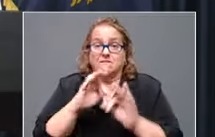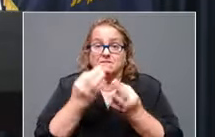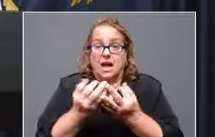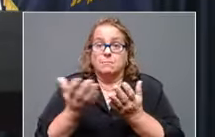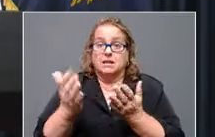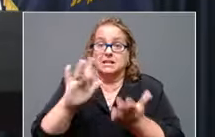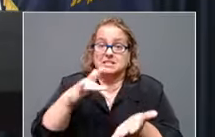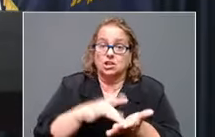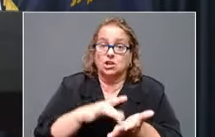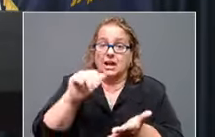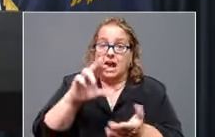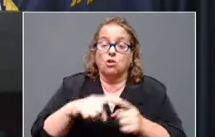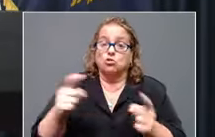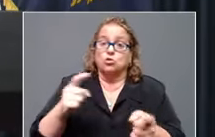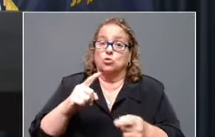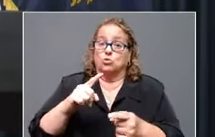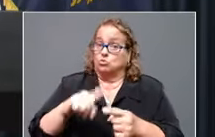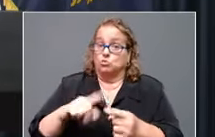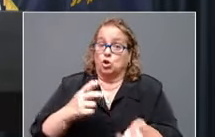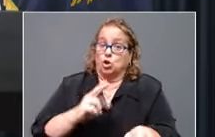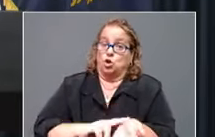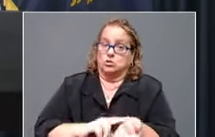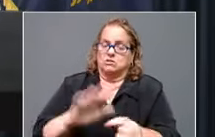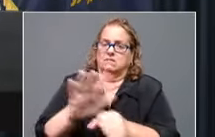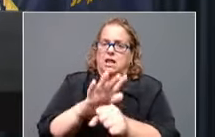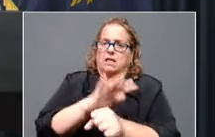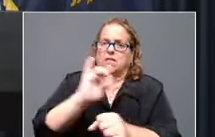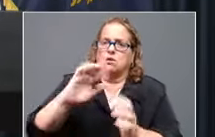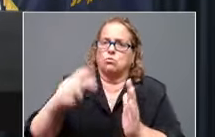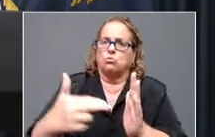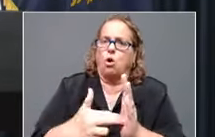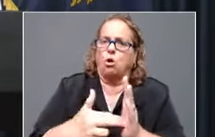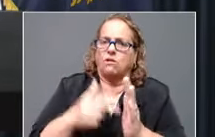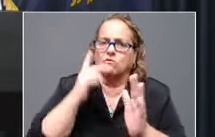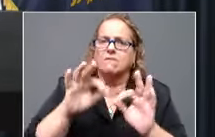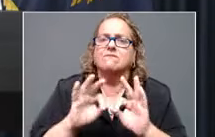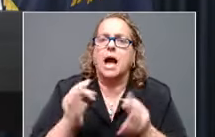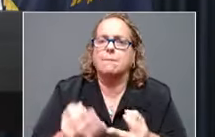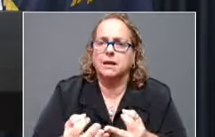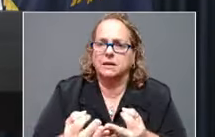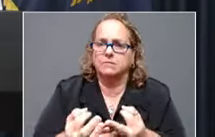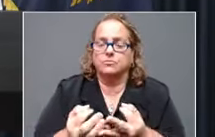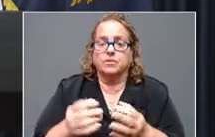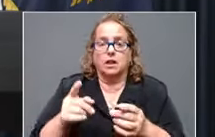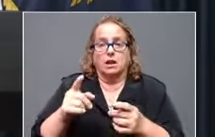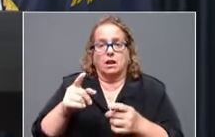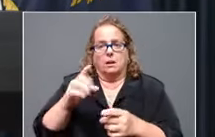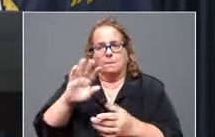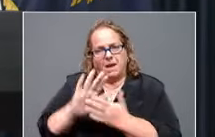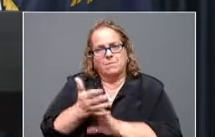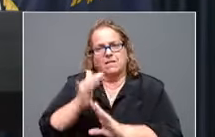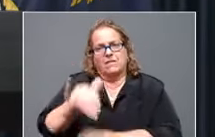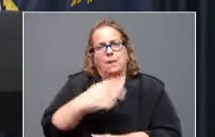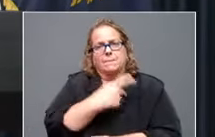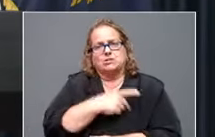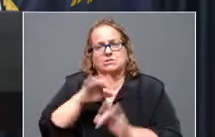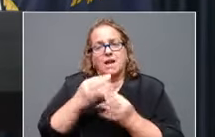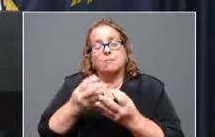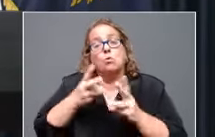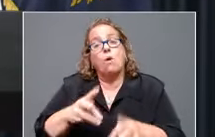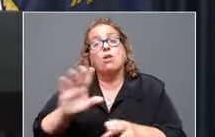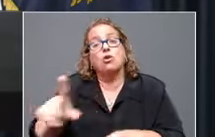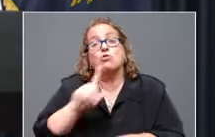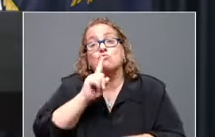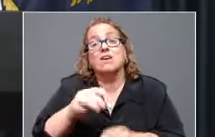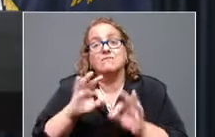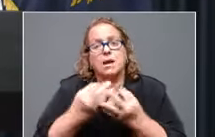nurse in the room with them holding their hand. The rest of us would gather outside the room and say a prayer for our patient